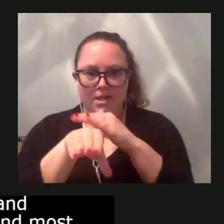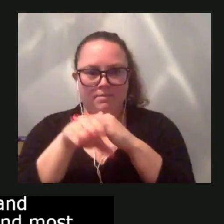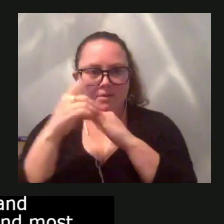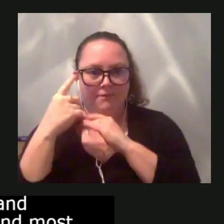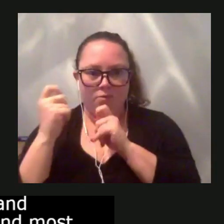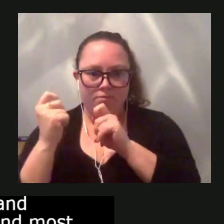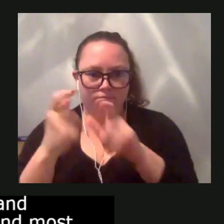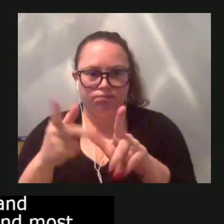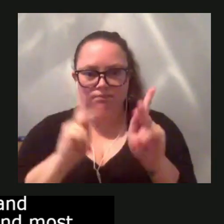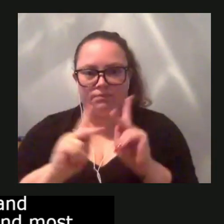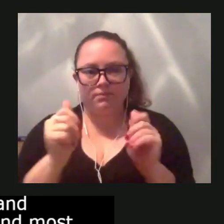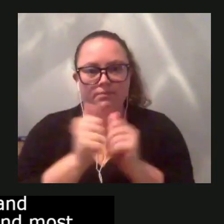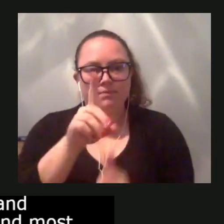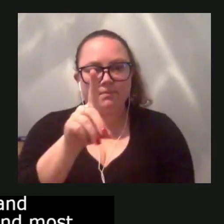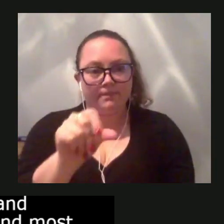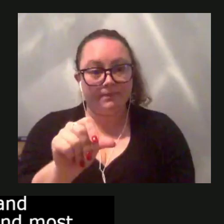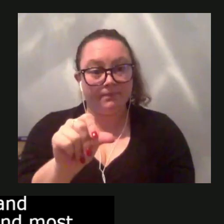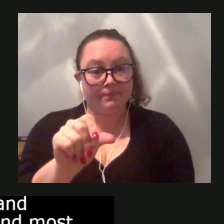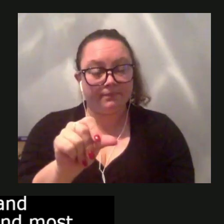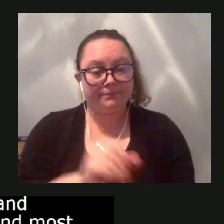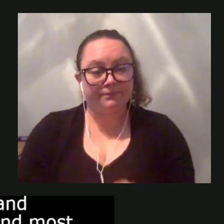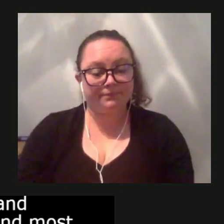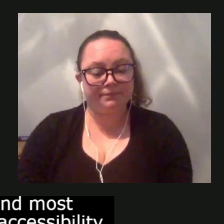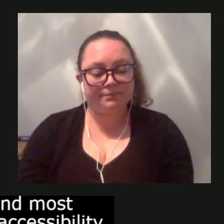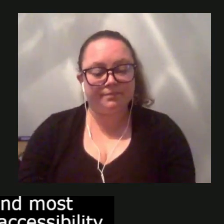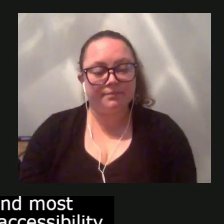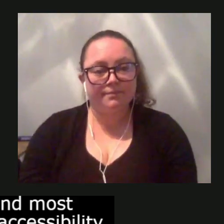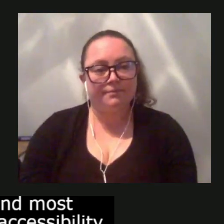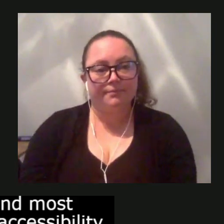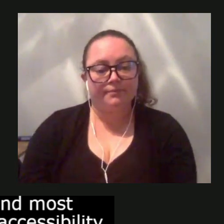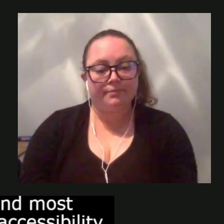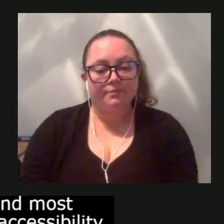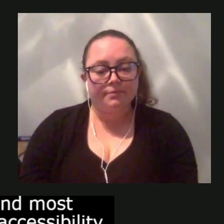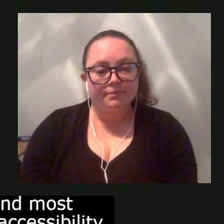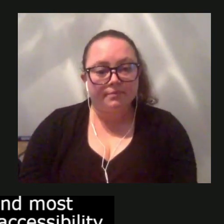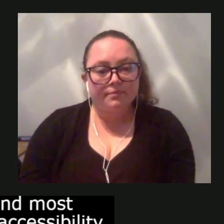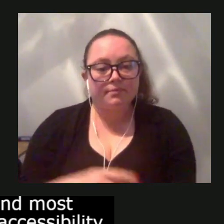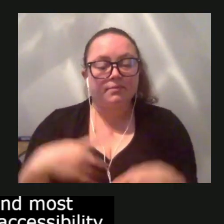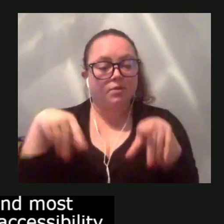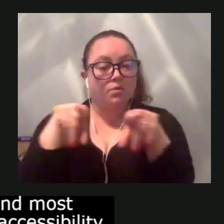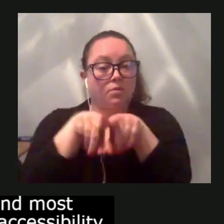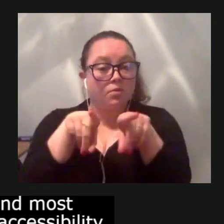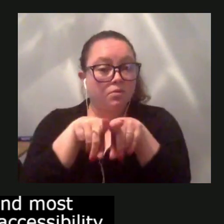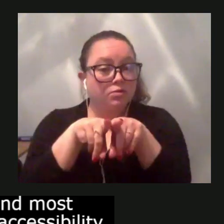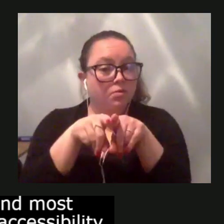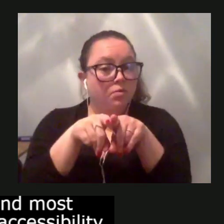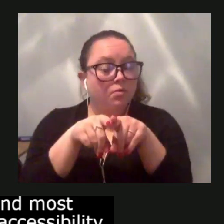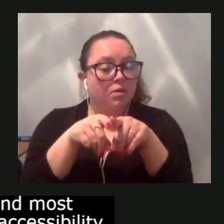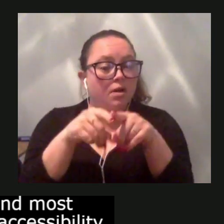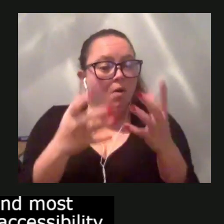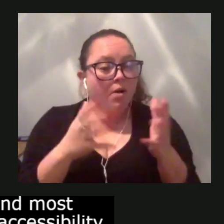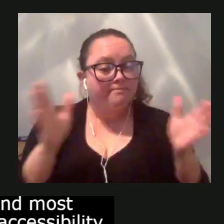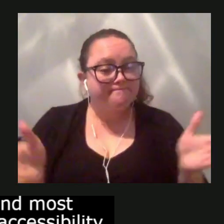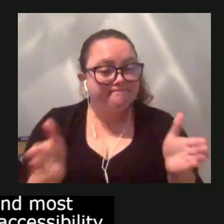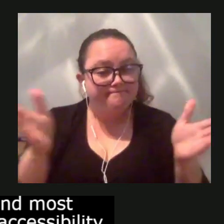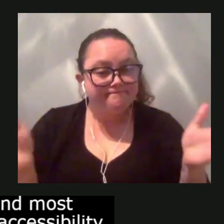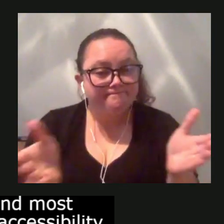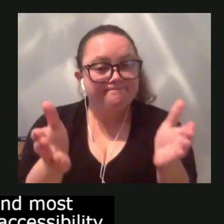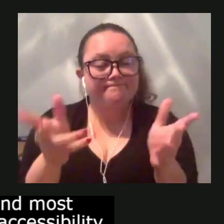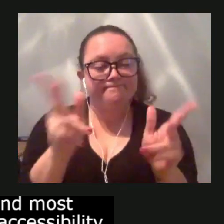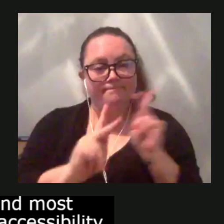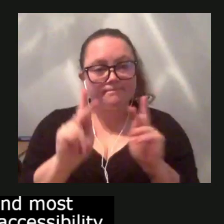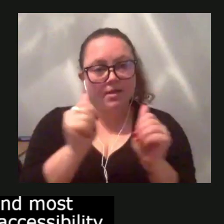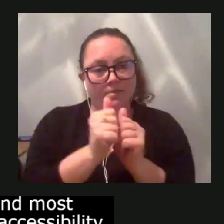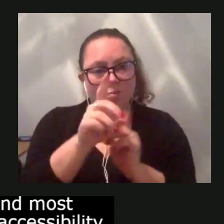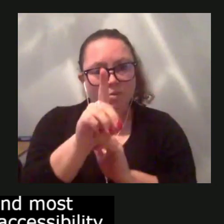with disabilities and for everyone. As well as I also encourage people with disabilities